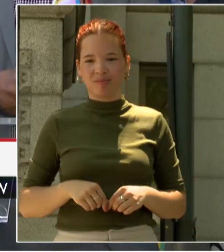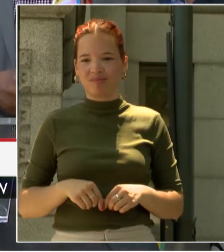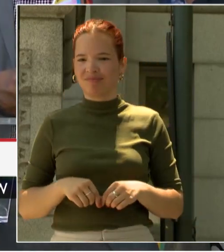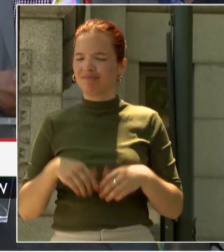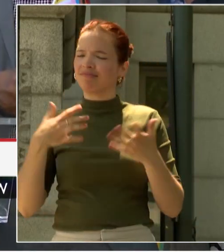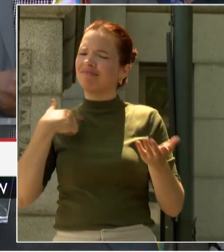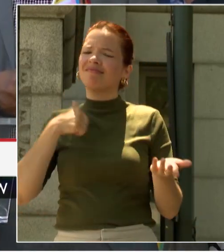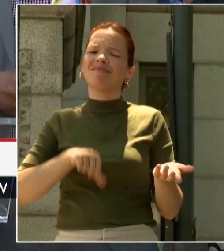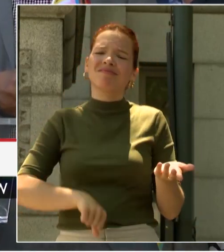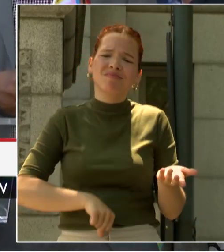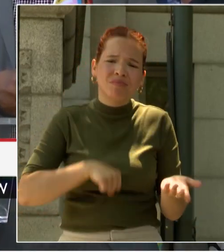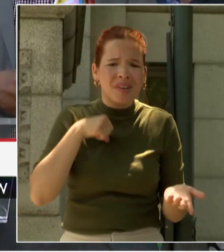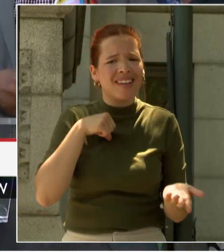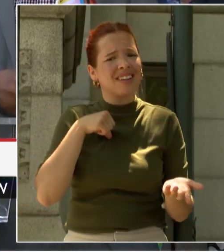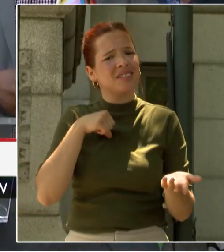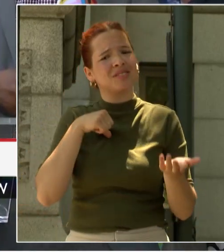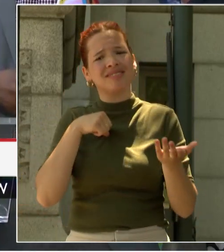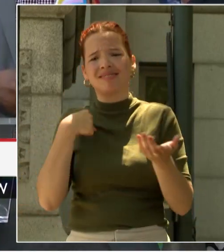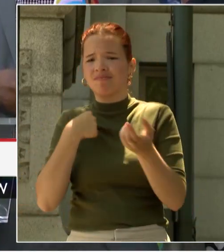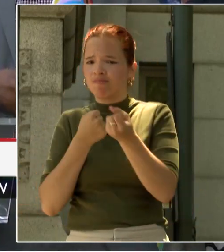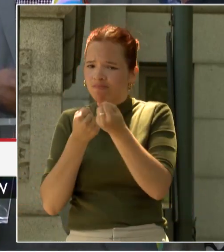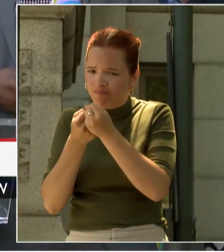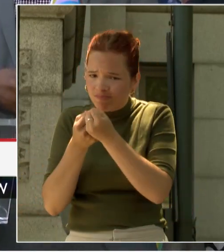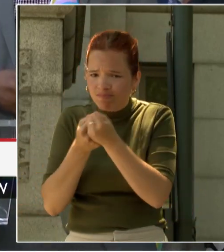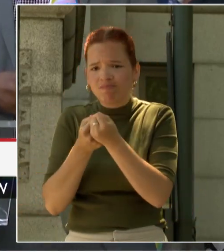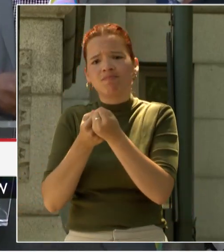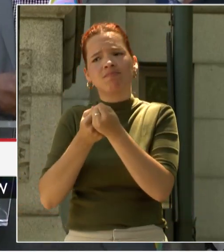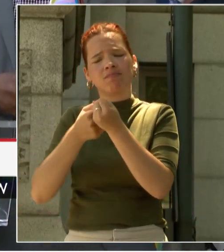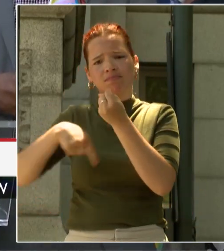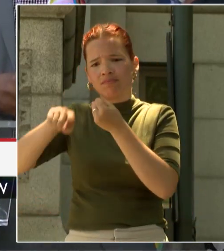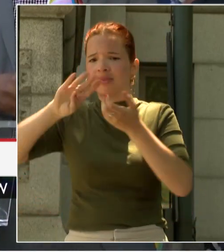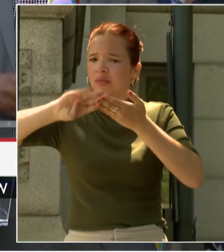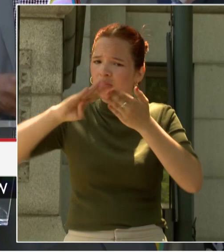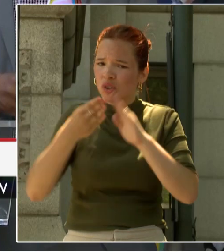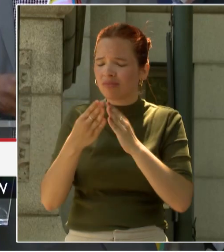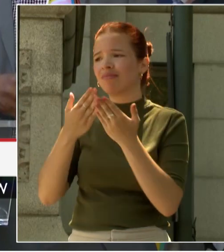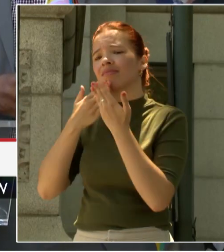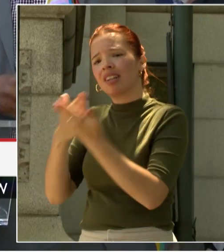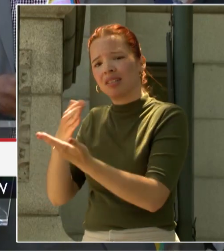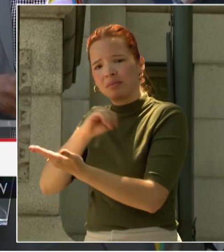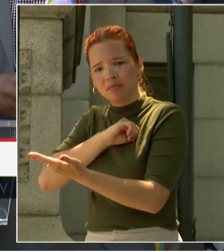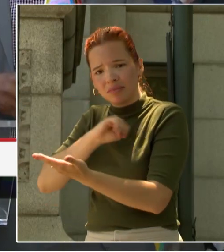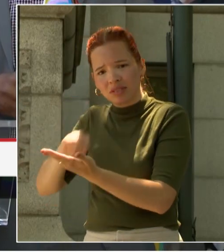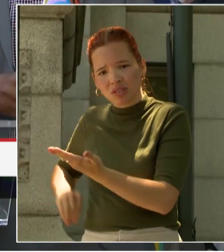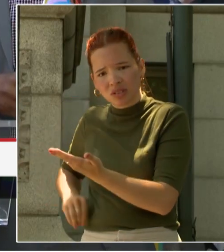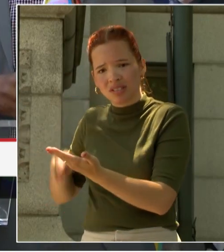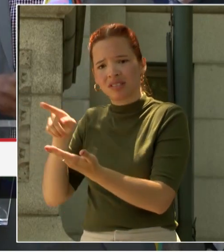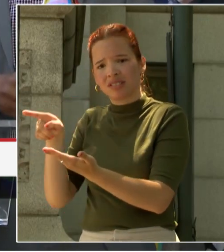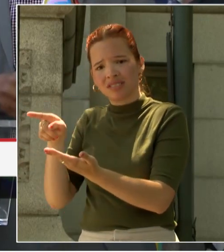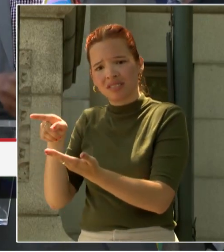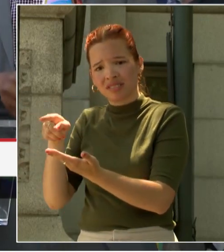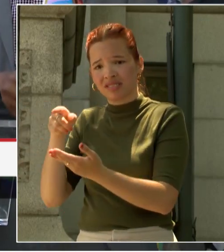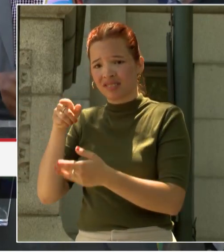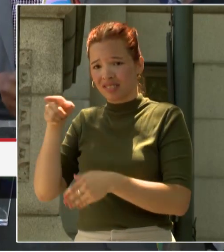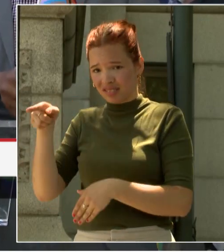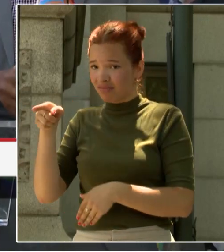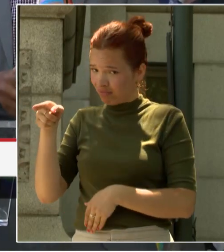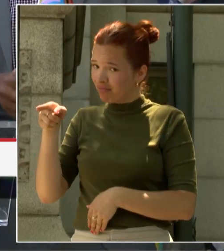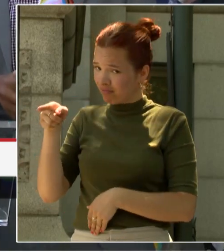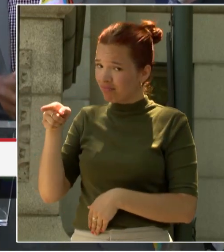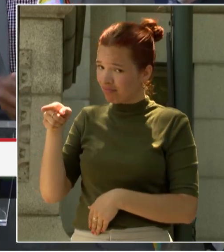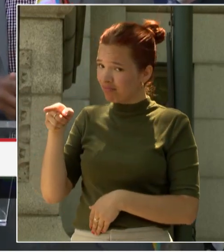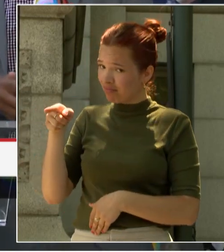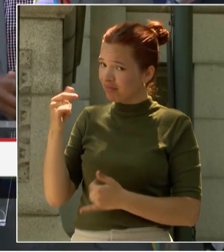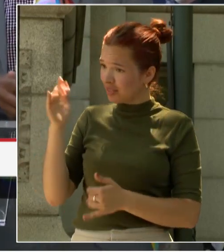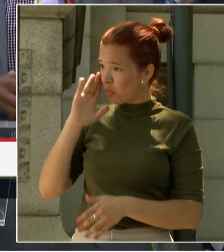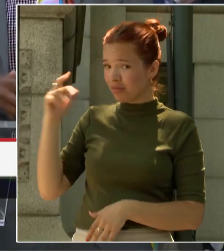and to stand with the community here. I want to thank the mayor for walking the walk. I want to thank the Attorney General who takes